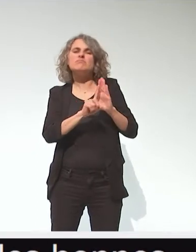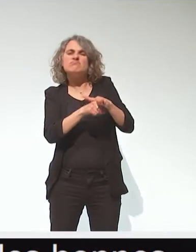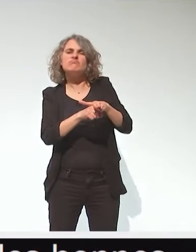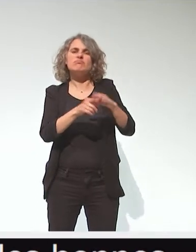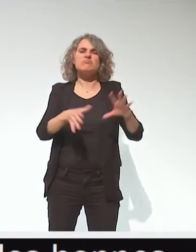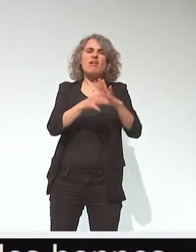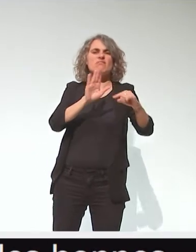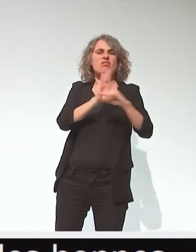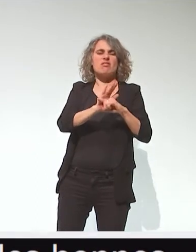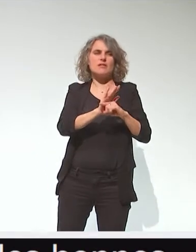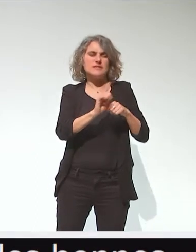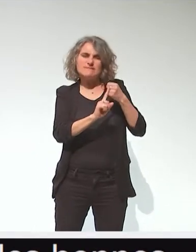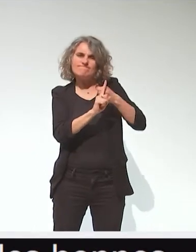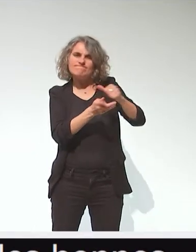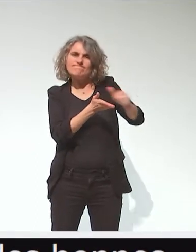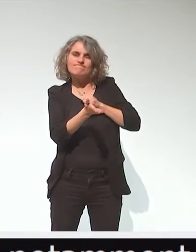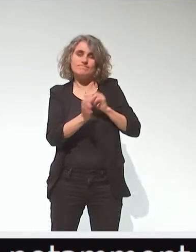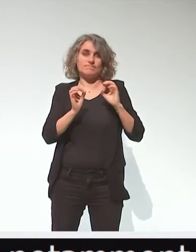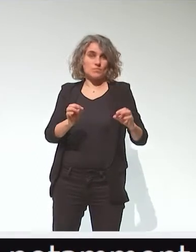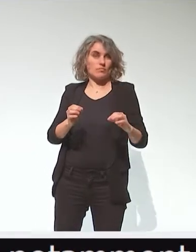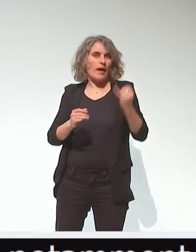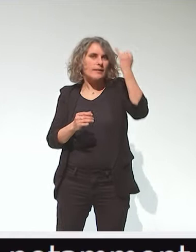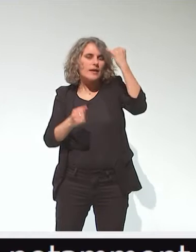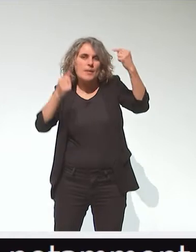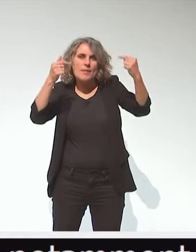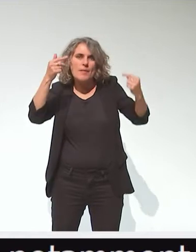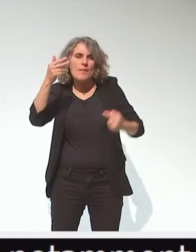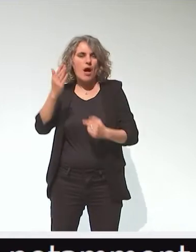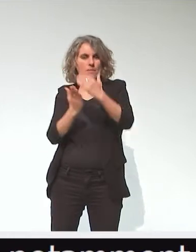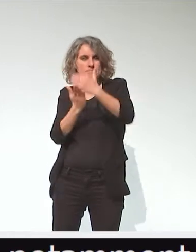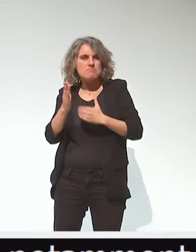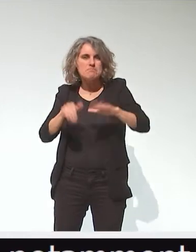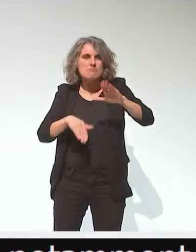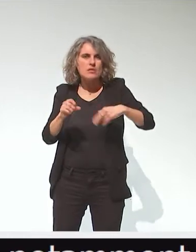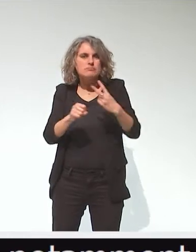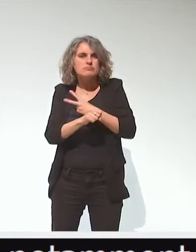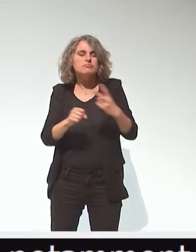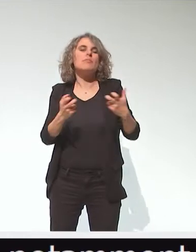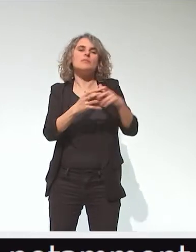for accessible, for inclusive recruitment procedures, and also really